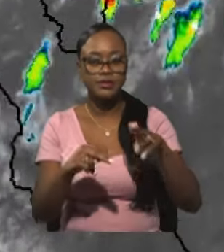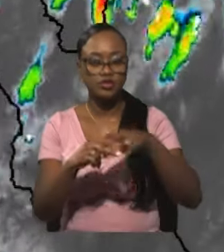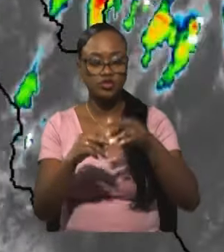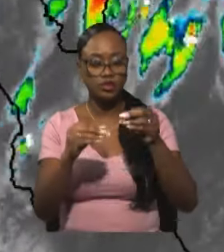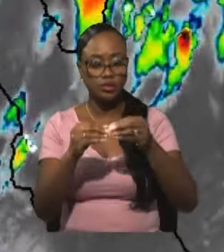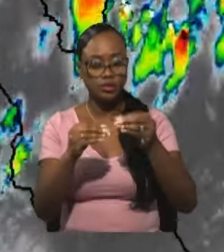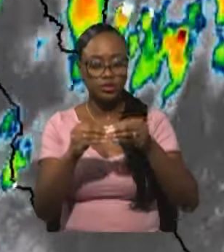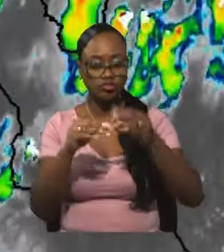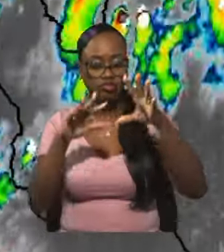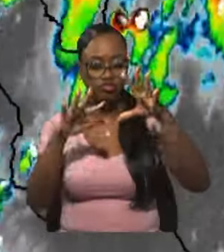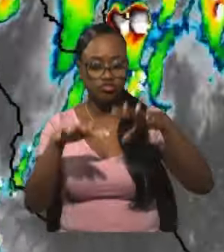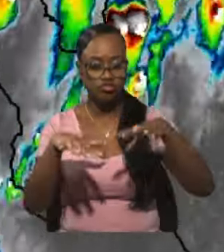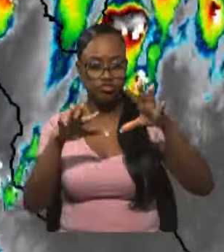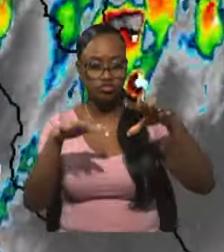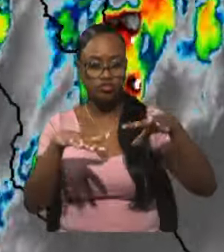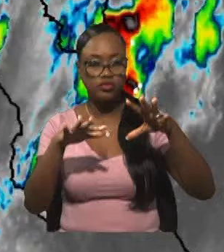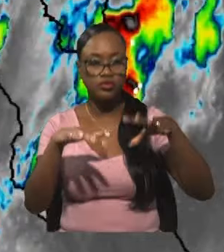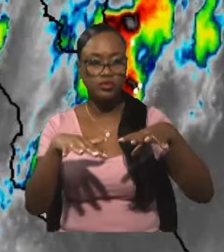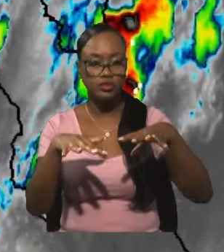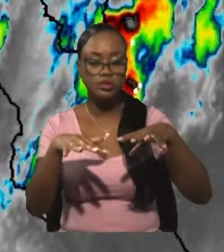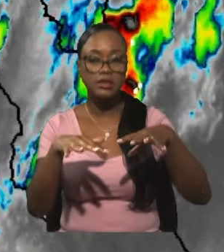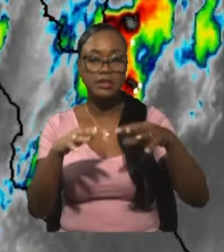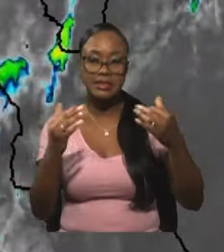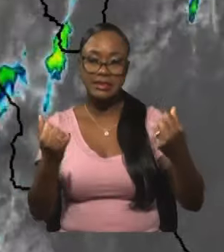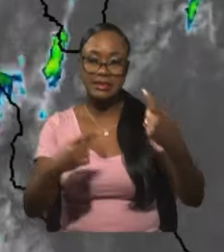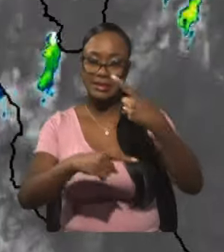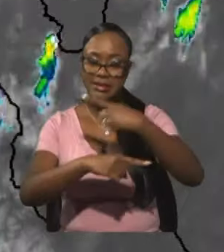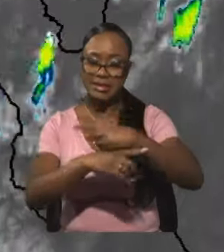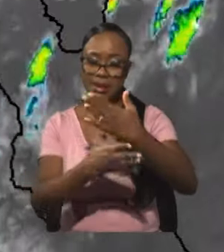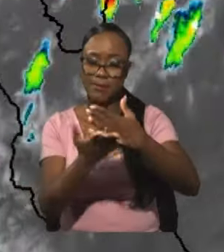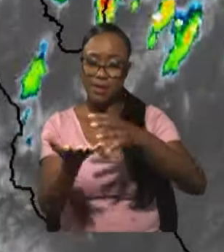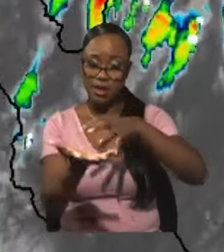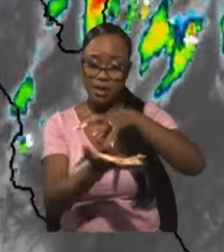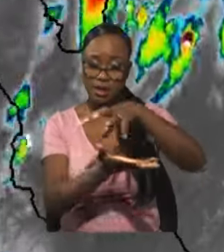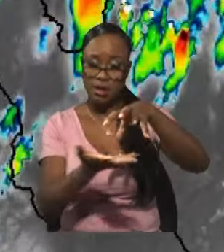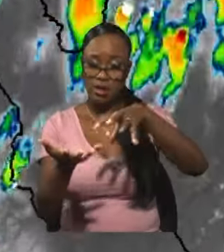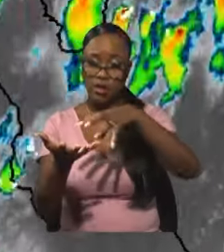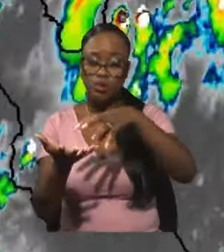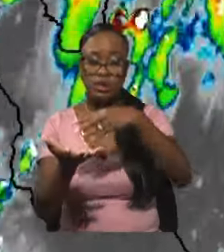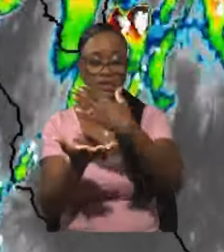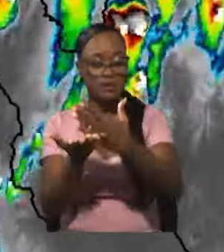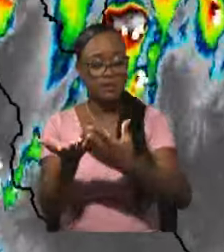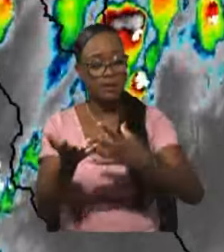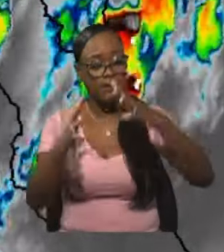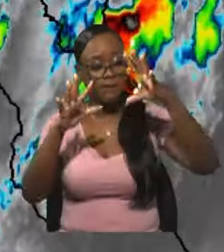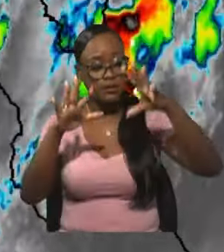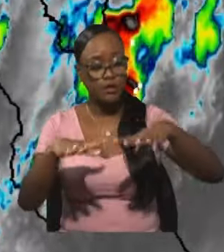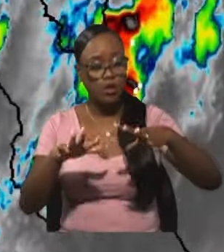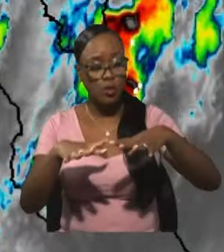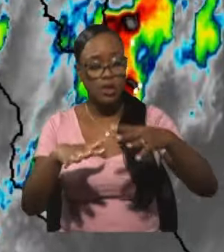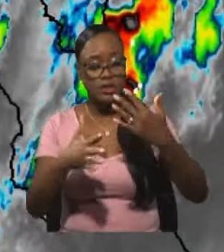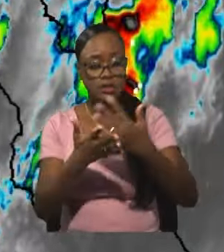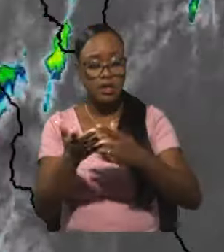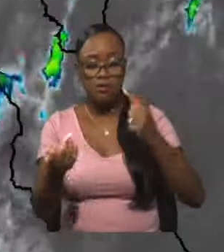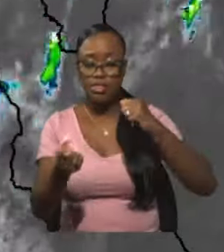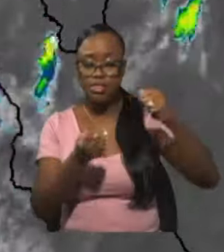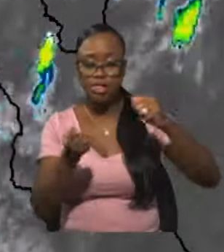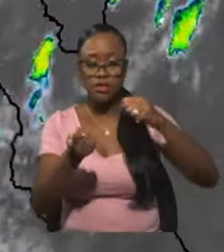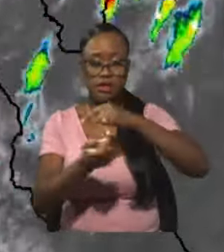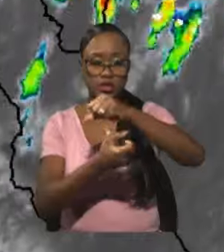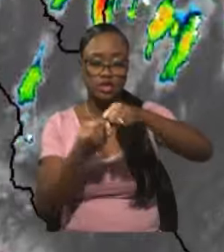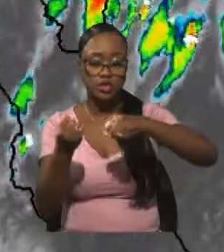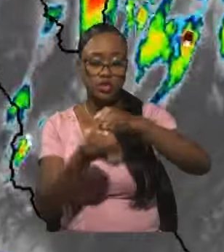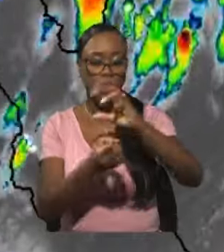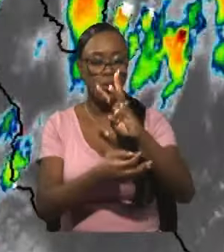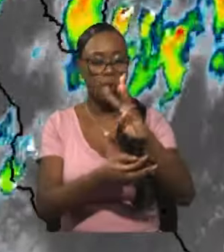moisture along with low-level convergence. So conditions today were partly cloudy, interrupted by periods of showers and a few isolated thunderstorms, particularly over